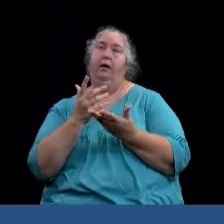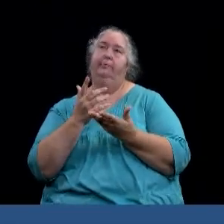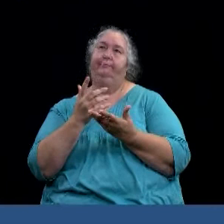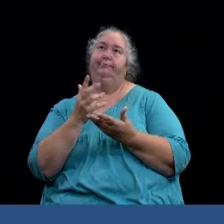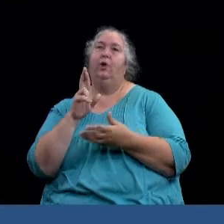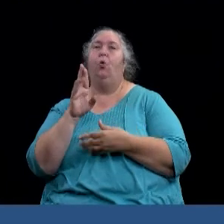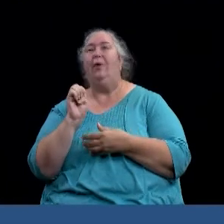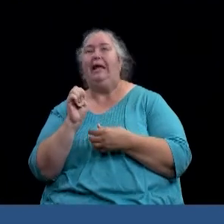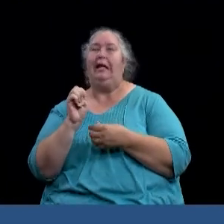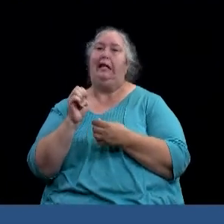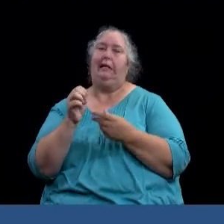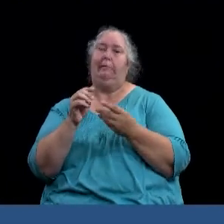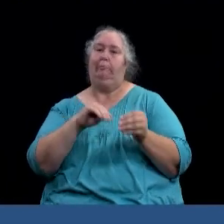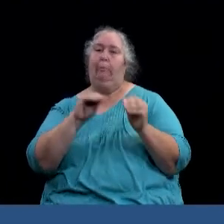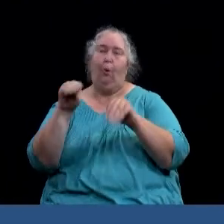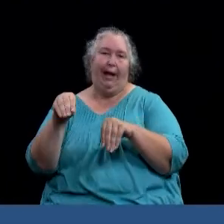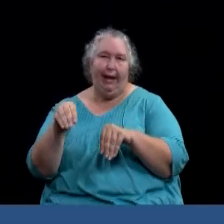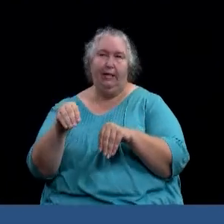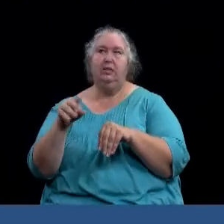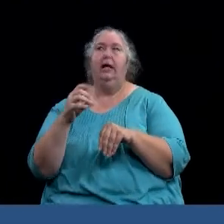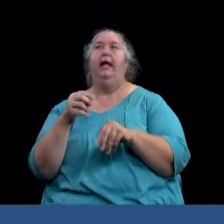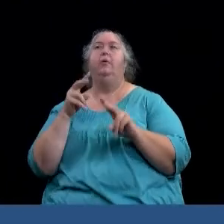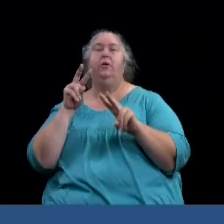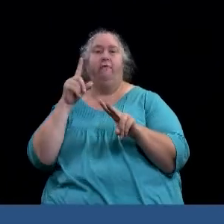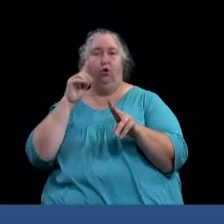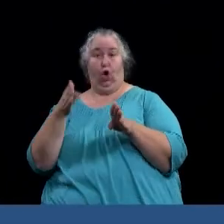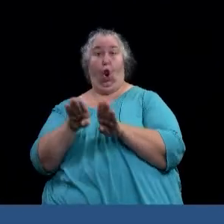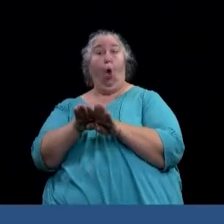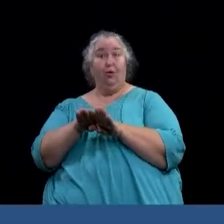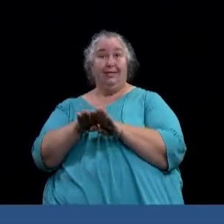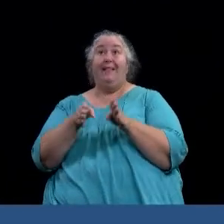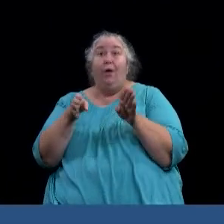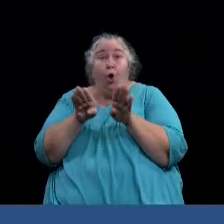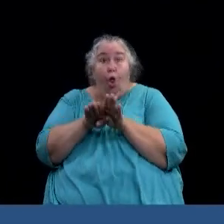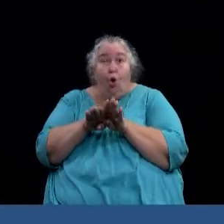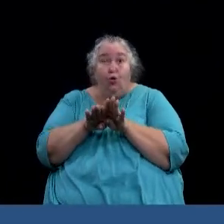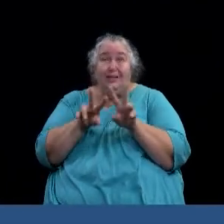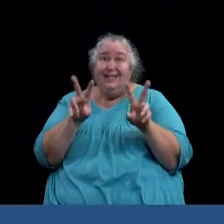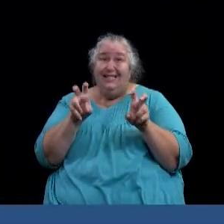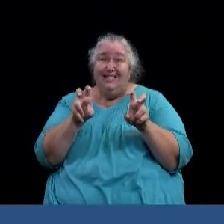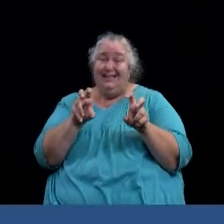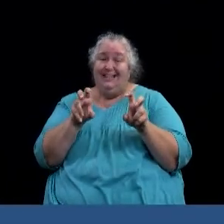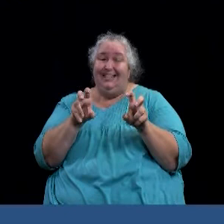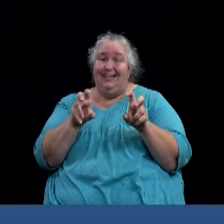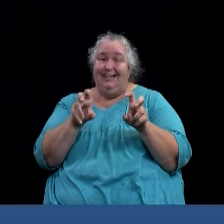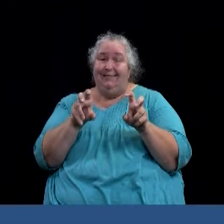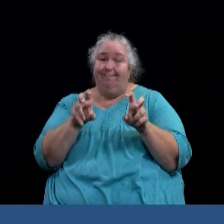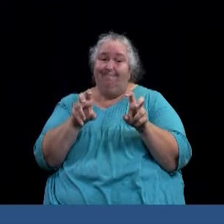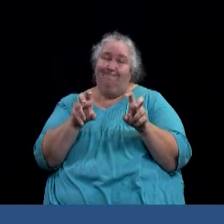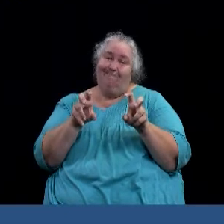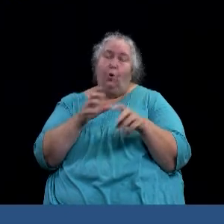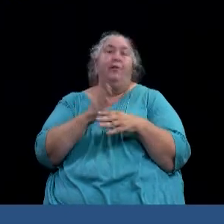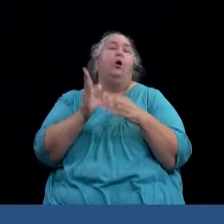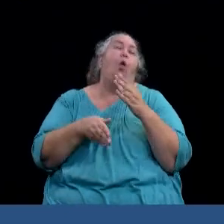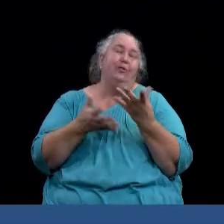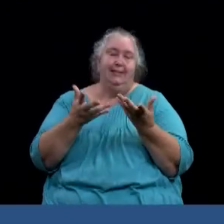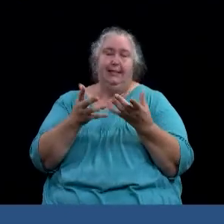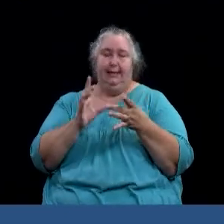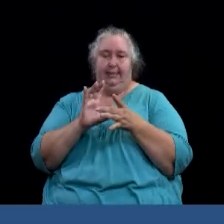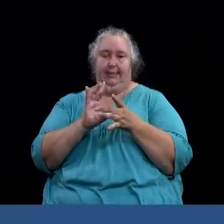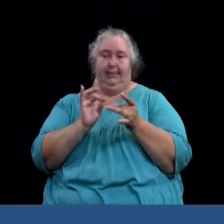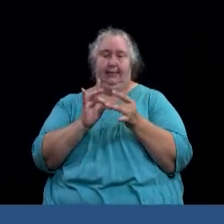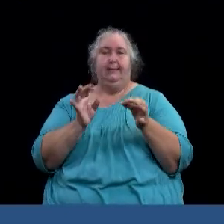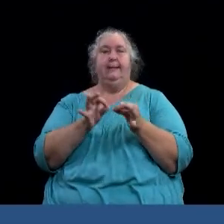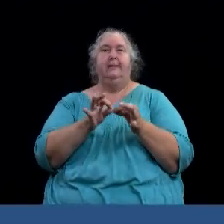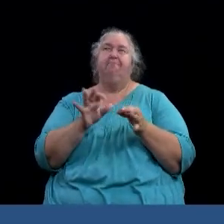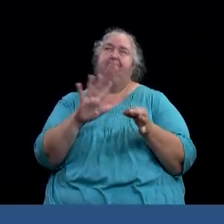Our closing estimate is right around the middle of October. And as you can see the rest of it here,